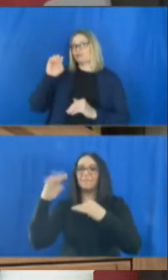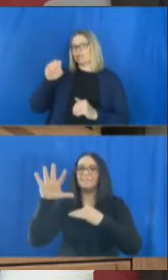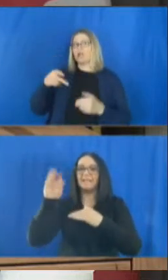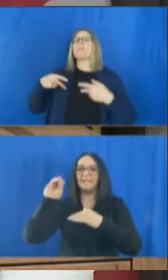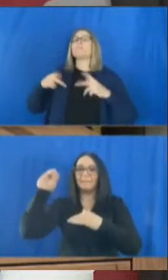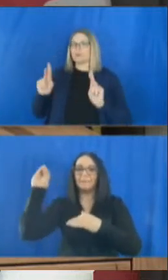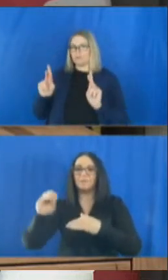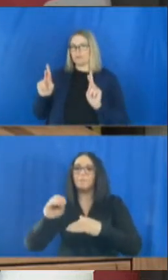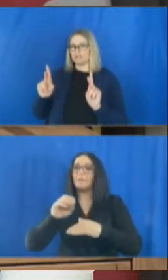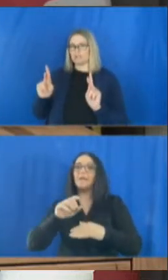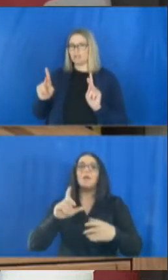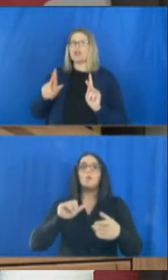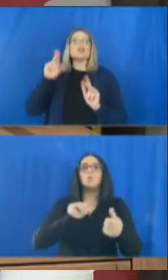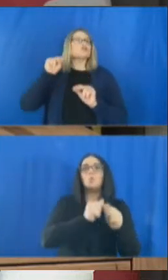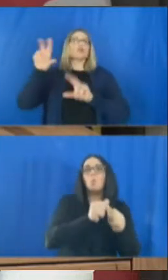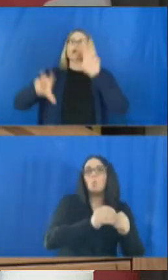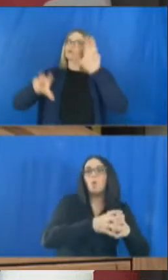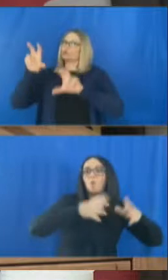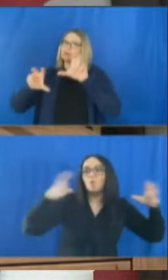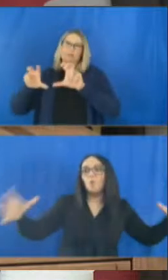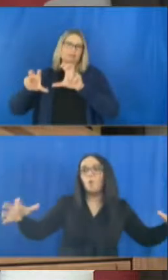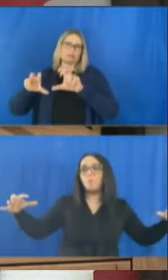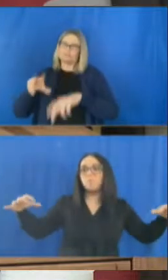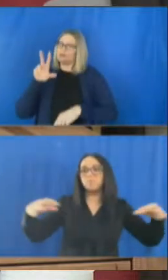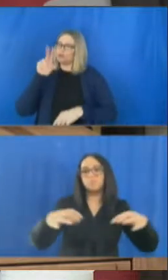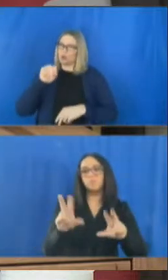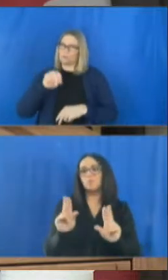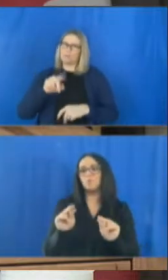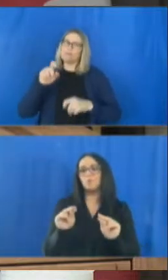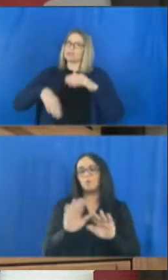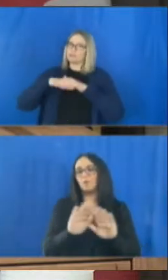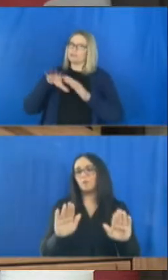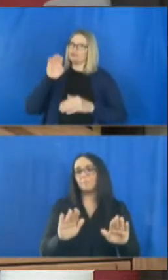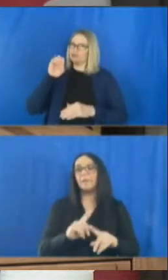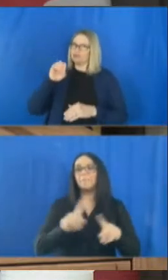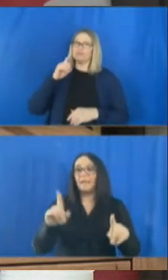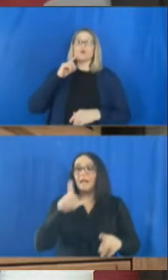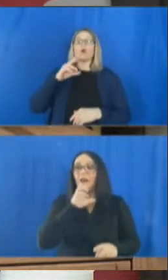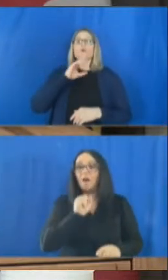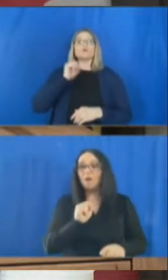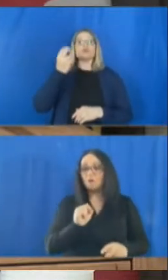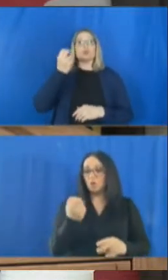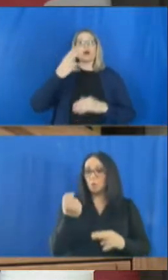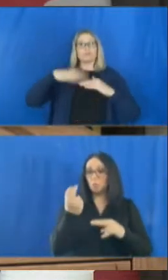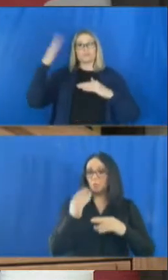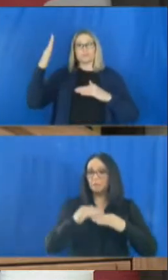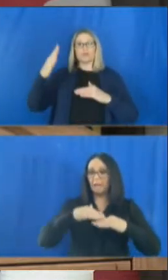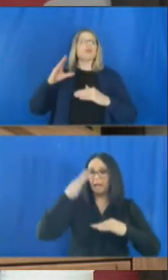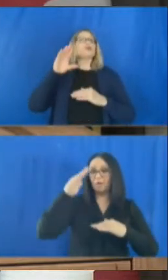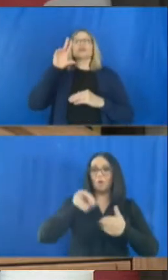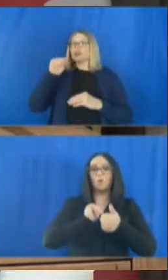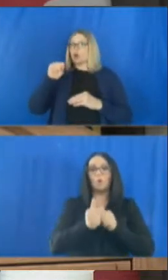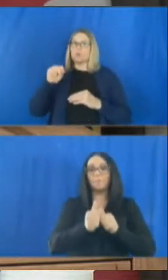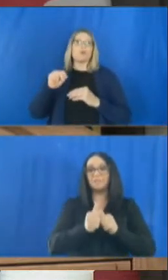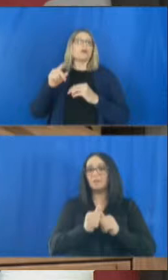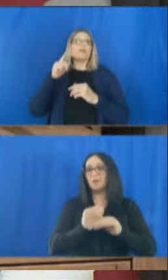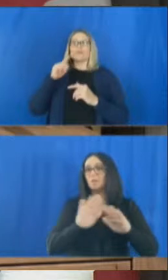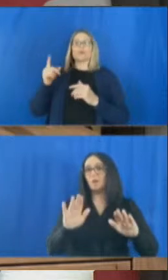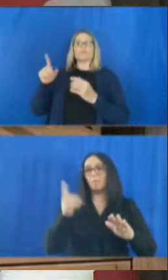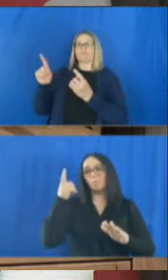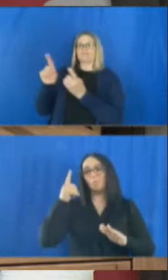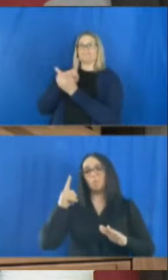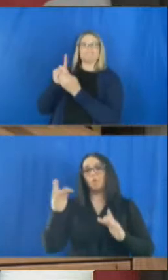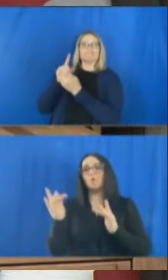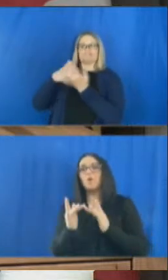mixed martial arts, karate, and boxing. Les séances d'entraînement et les autres activités